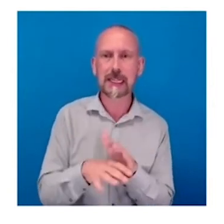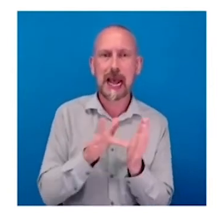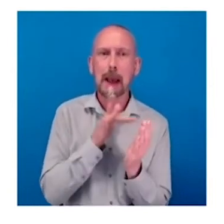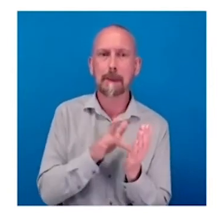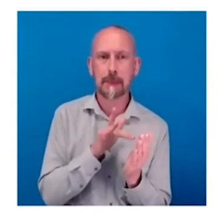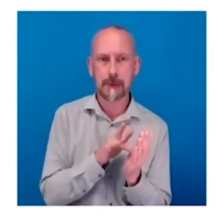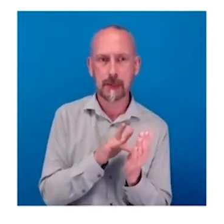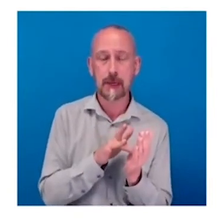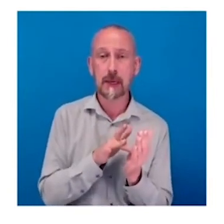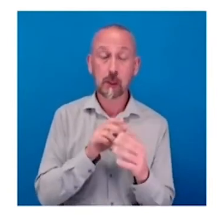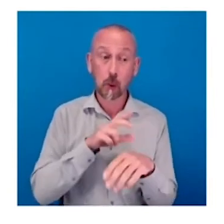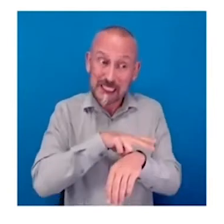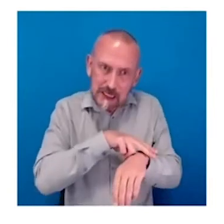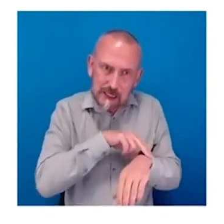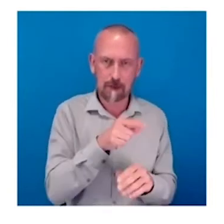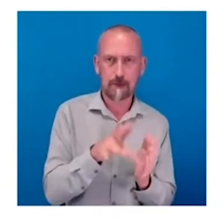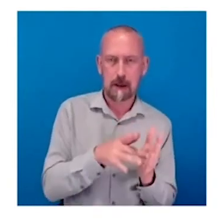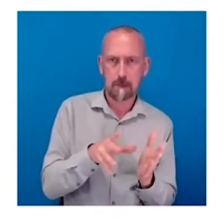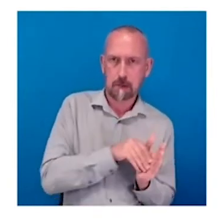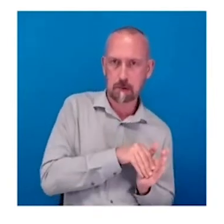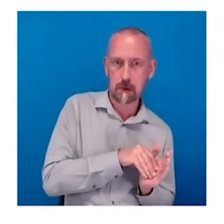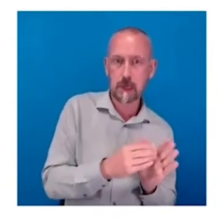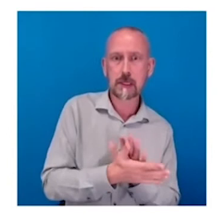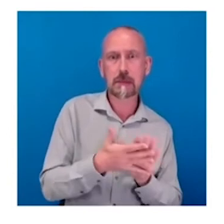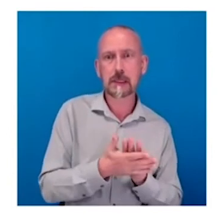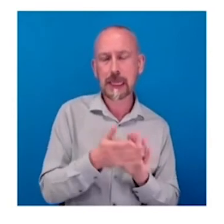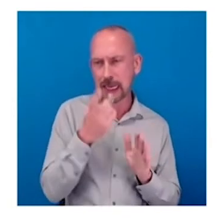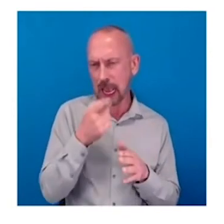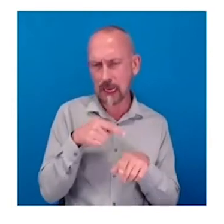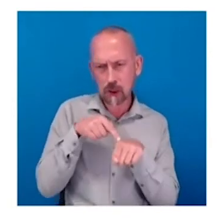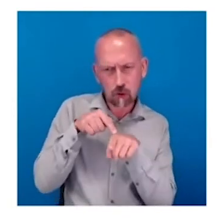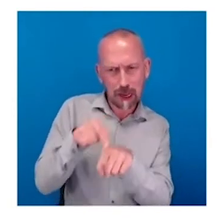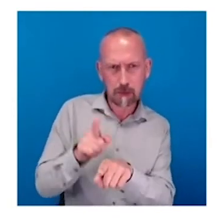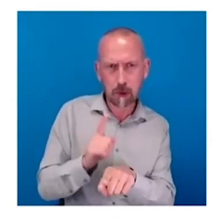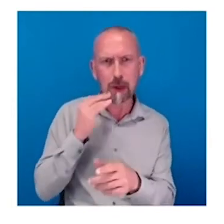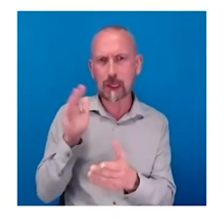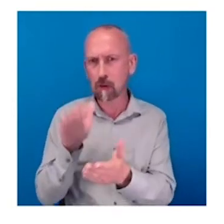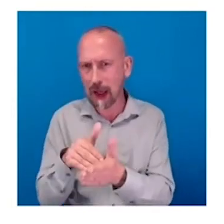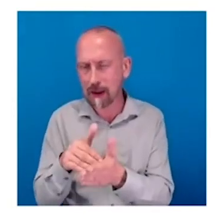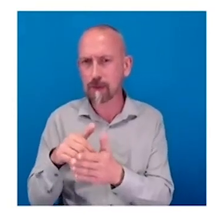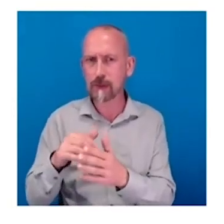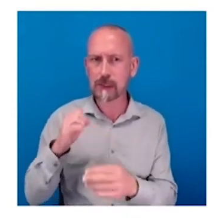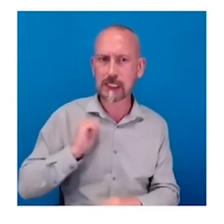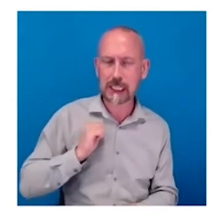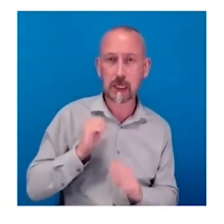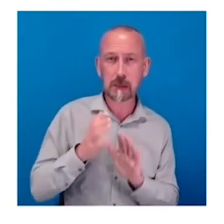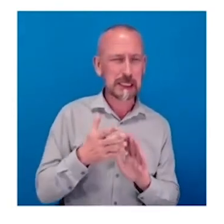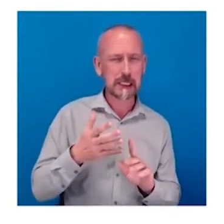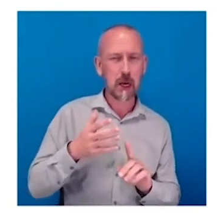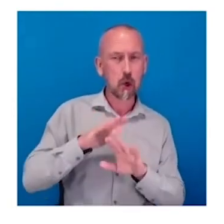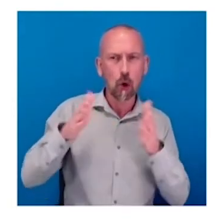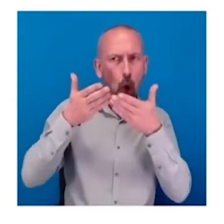track people and know when they were going to arrive at the station and so on. But that's an example behind the scenes technology